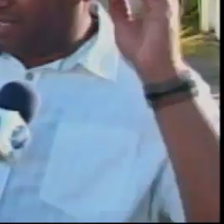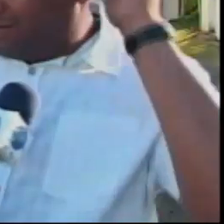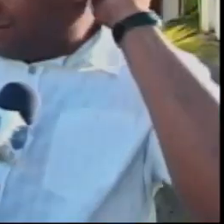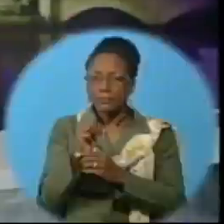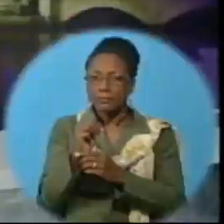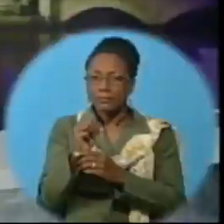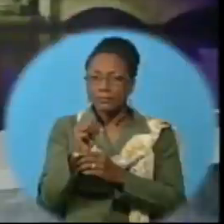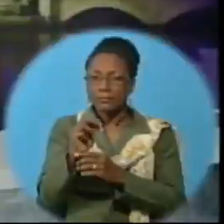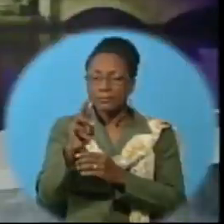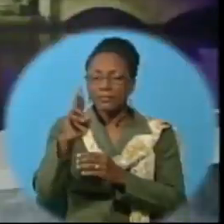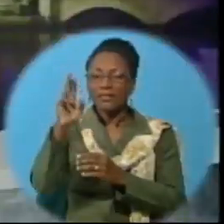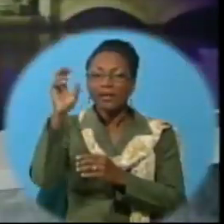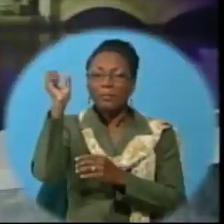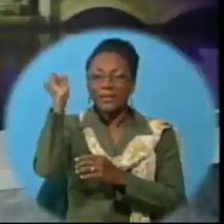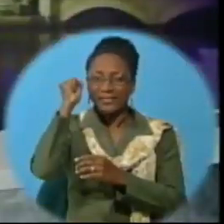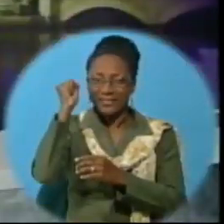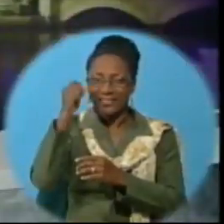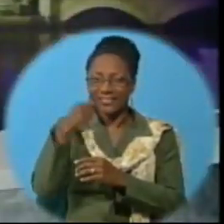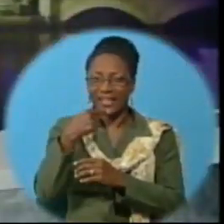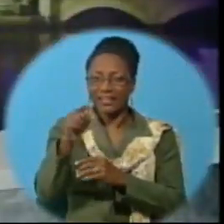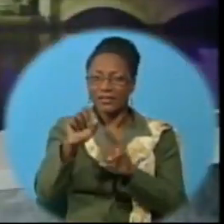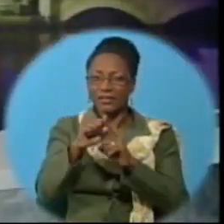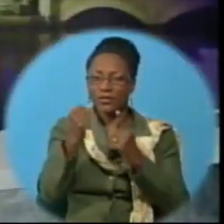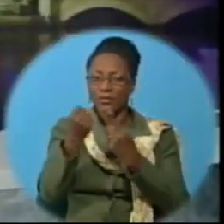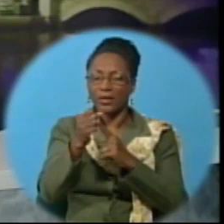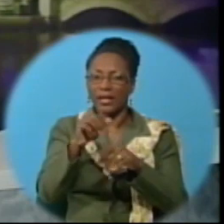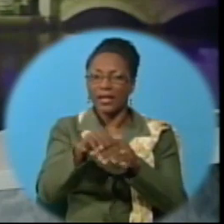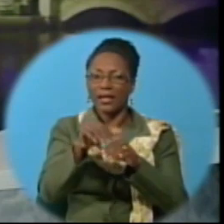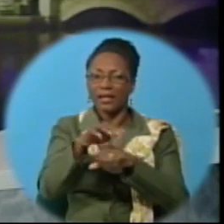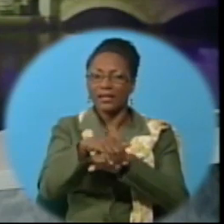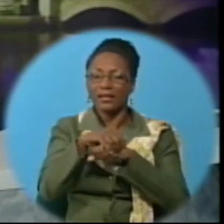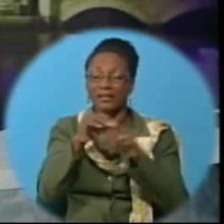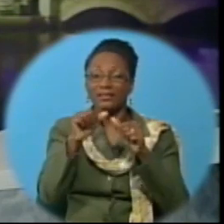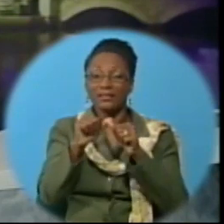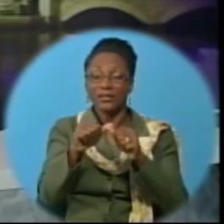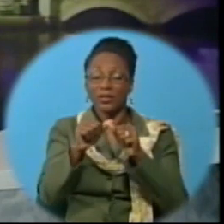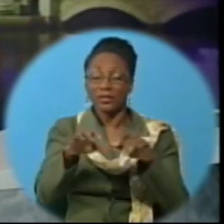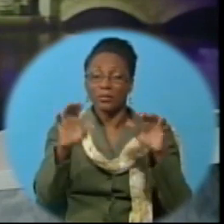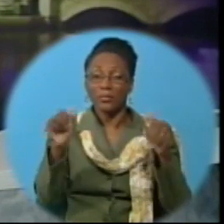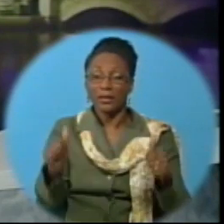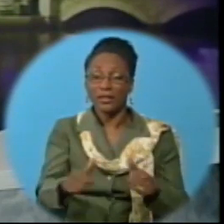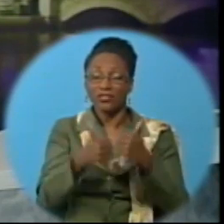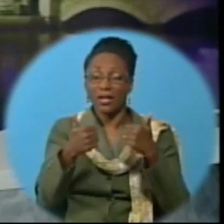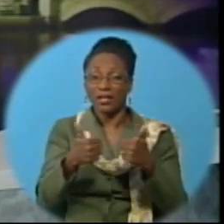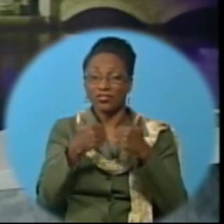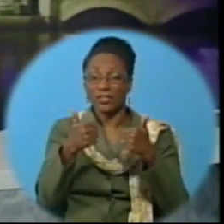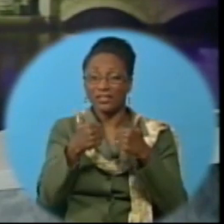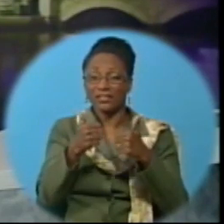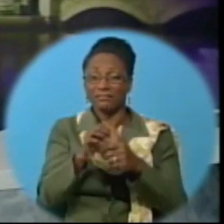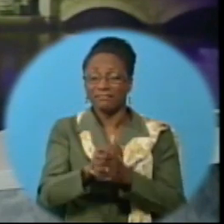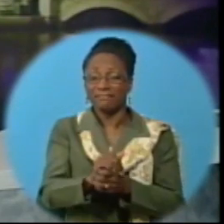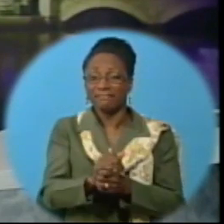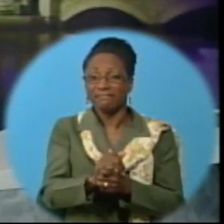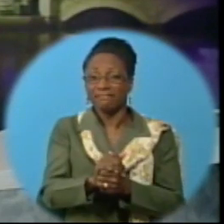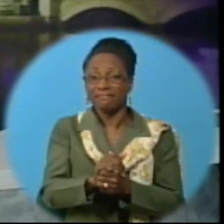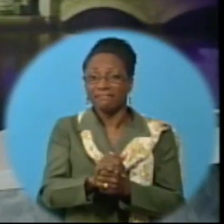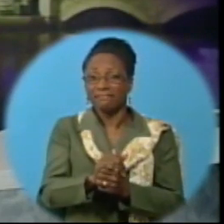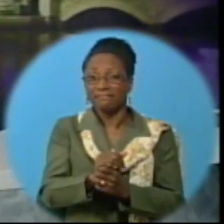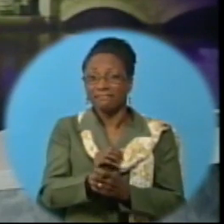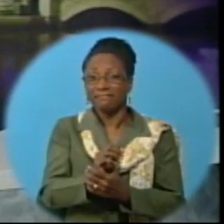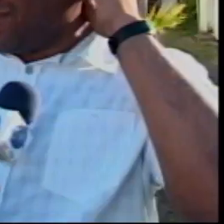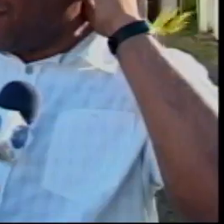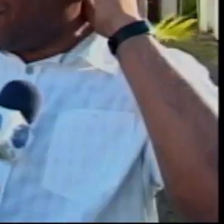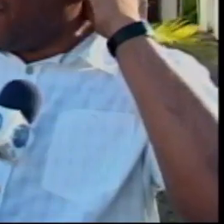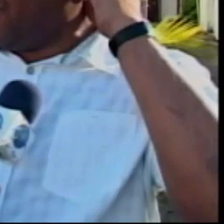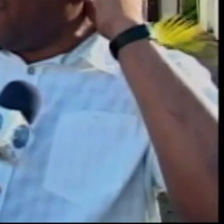UK. Mr. Seeley said the situation in the United Kingdom continues to be challenging. The